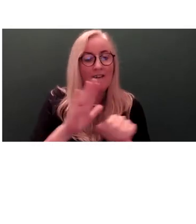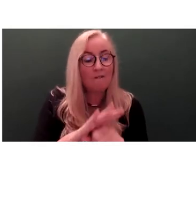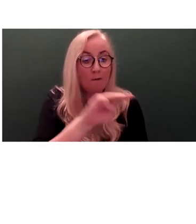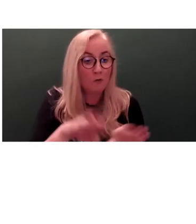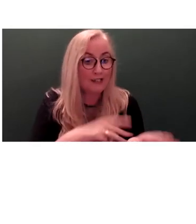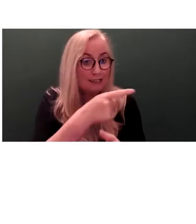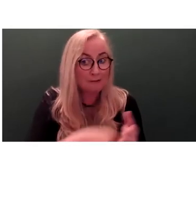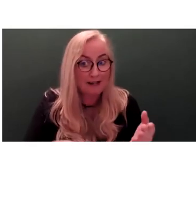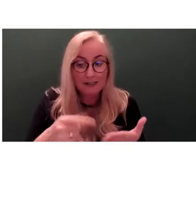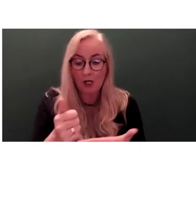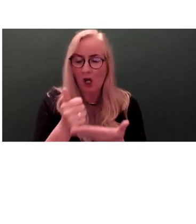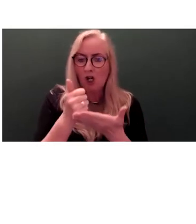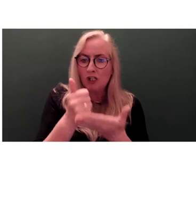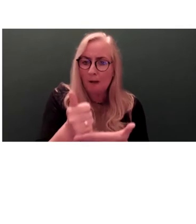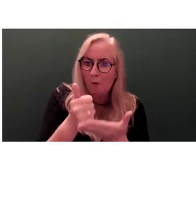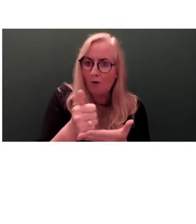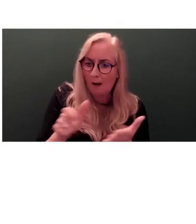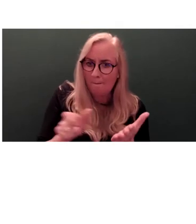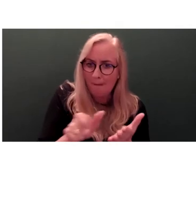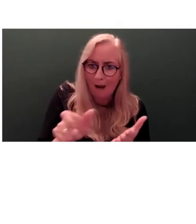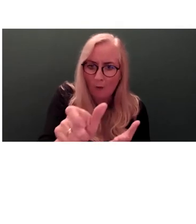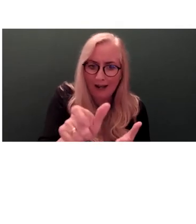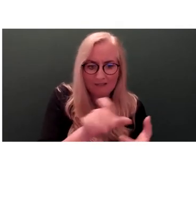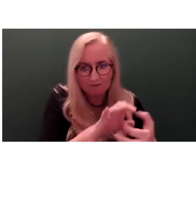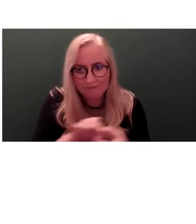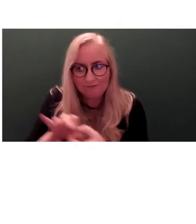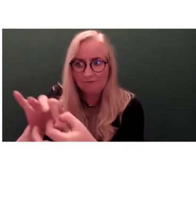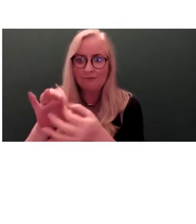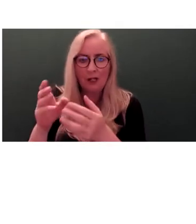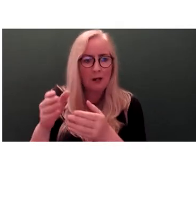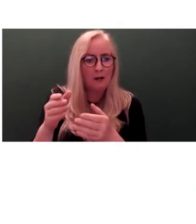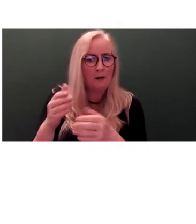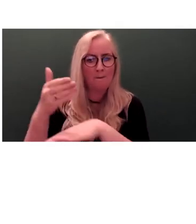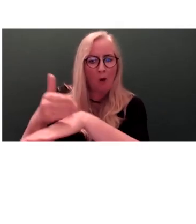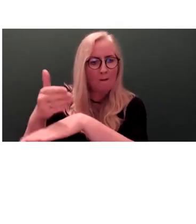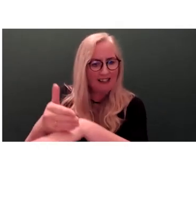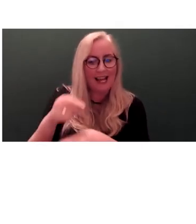disabilities, supporting pathways into employment is very much